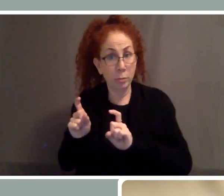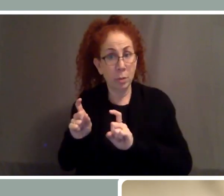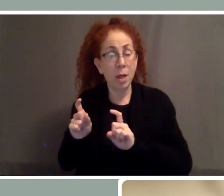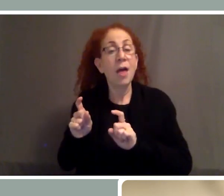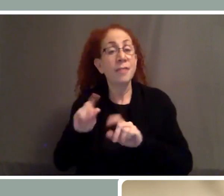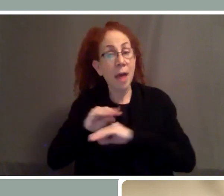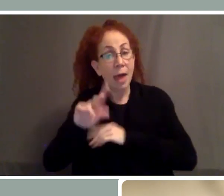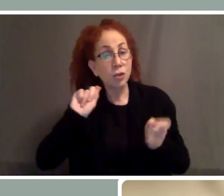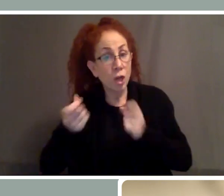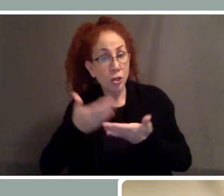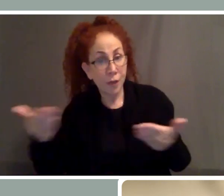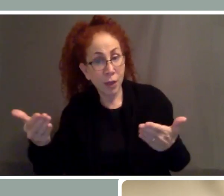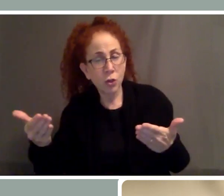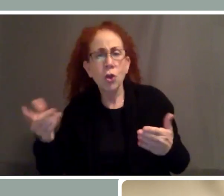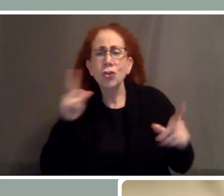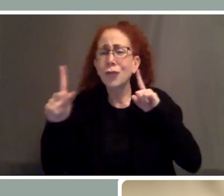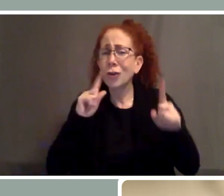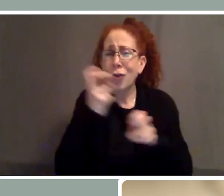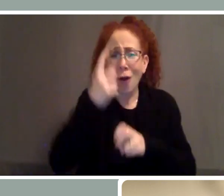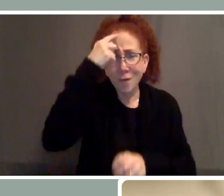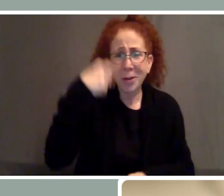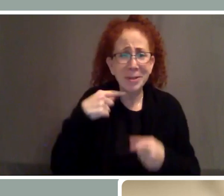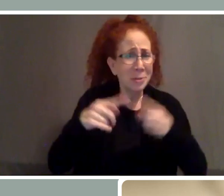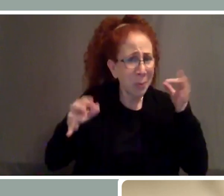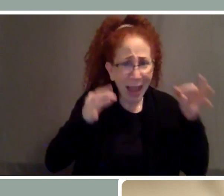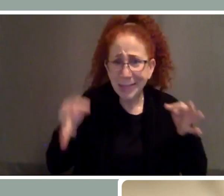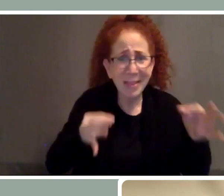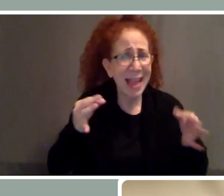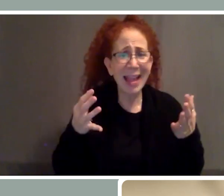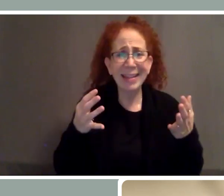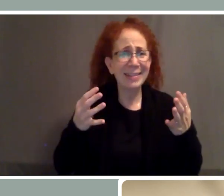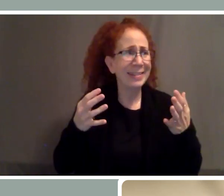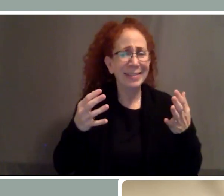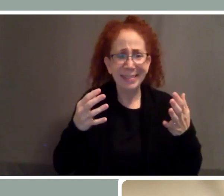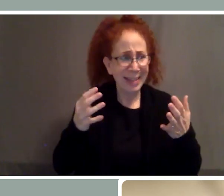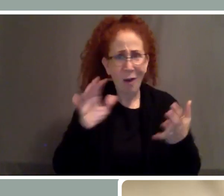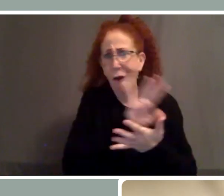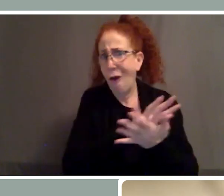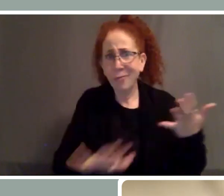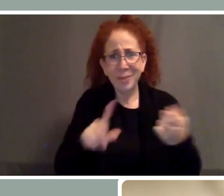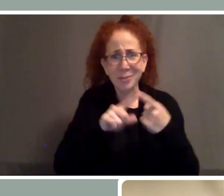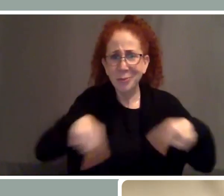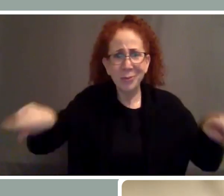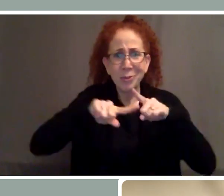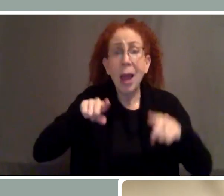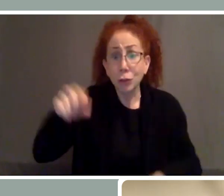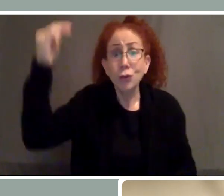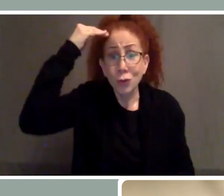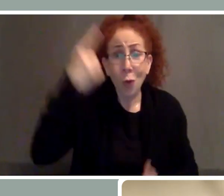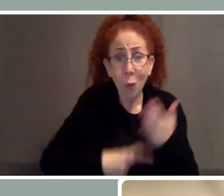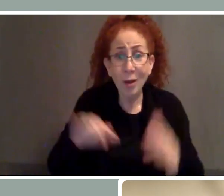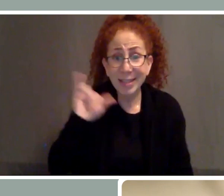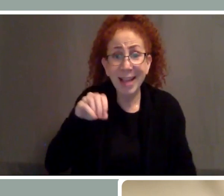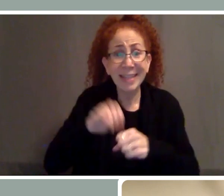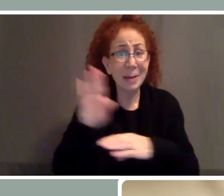changing things. You've heard how hard it is for me to try to explain all of this to you, and you know what it's like in a